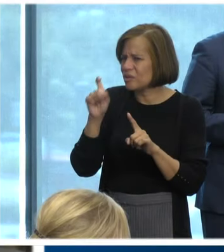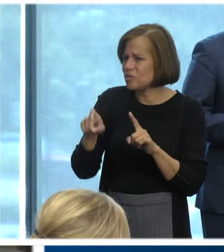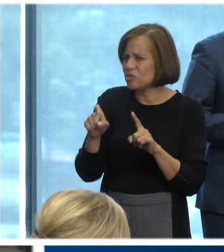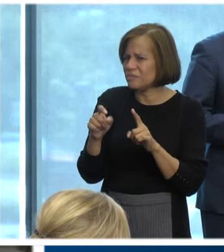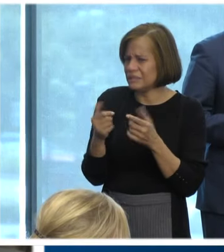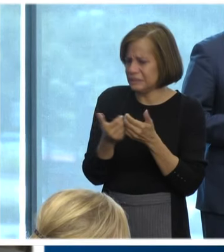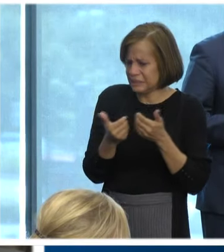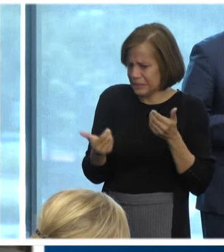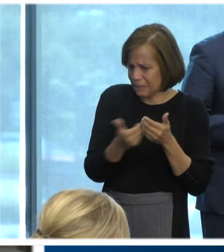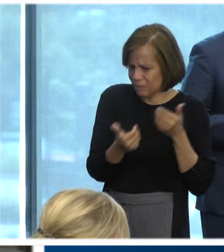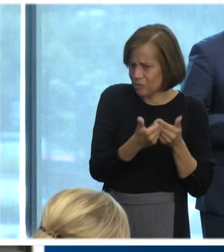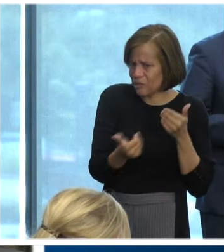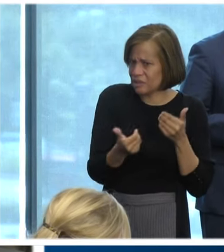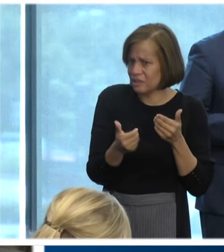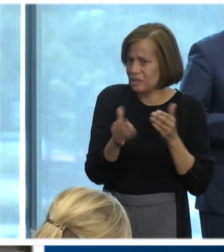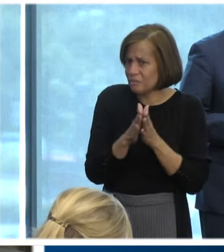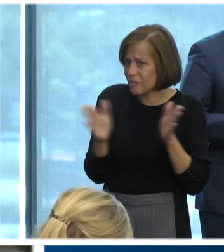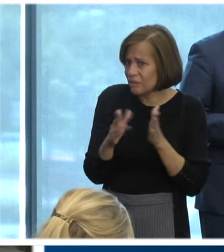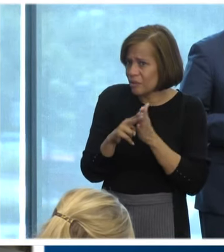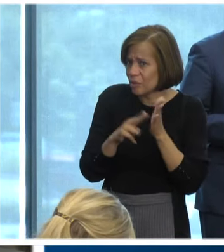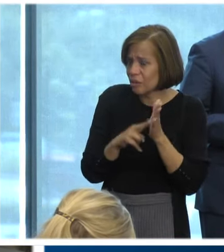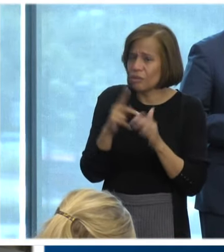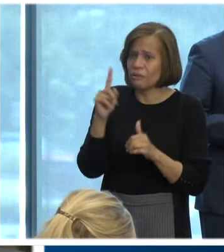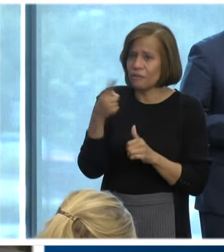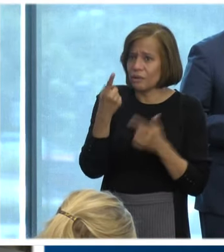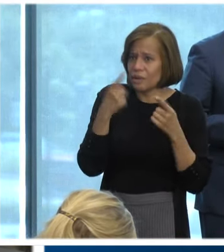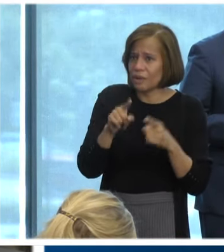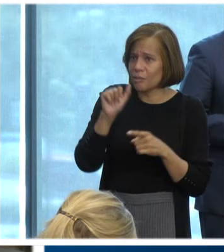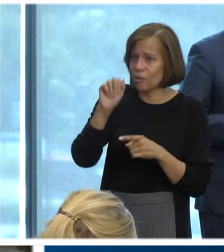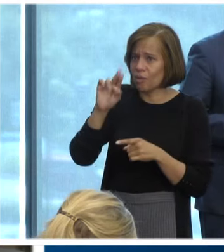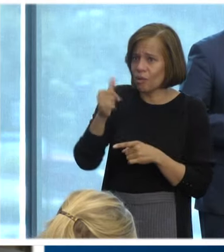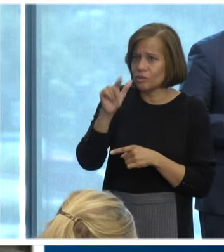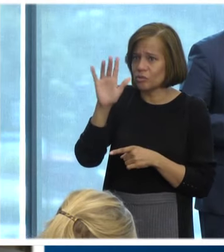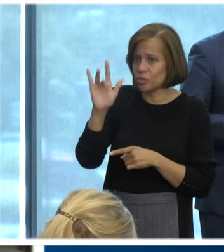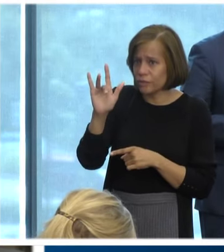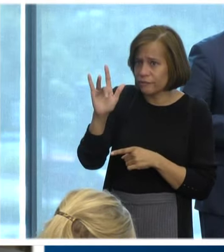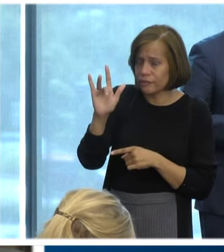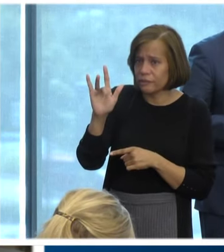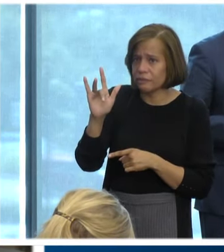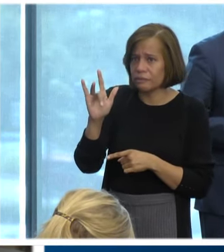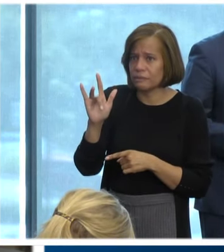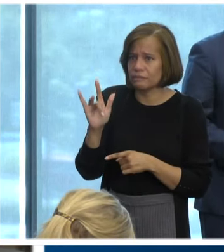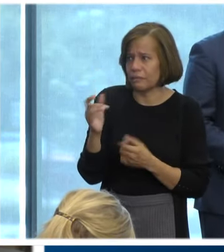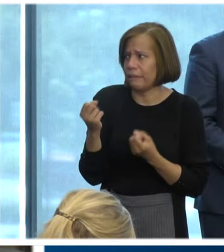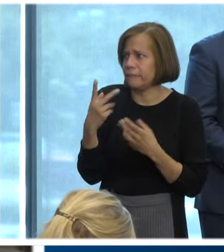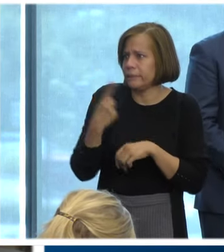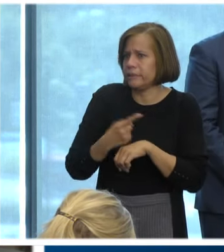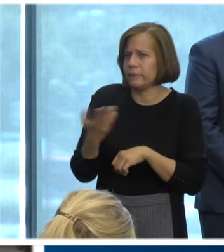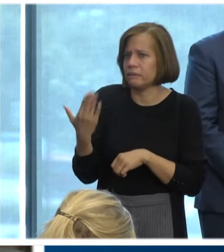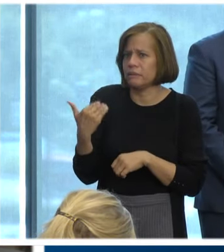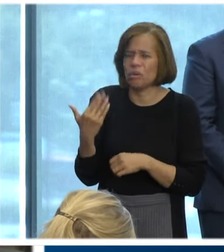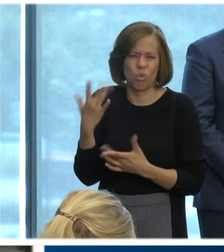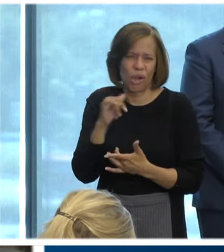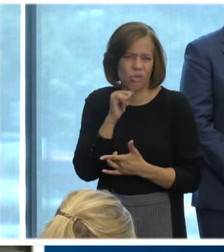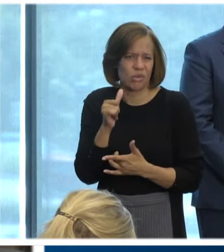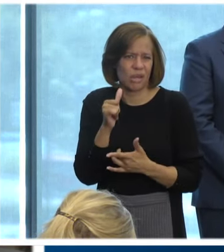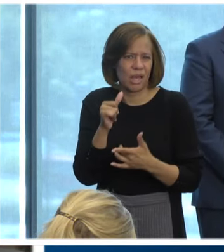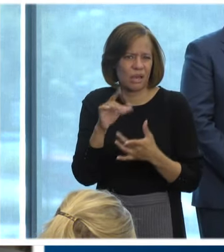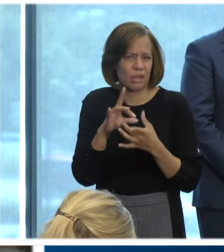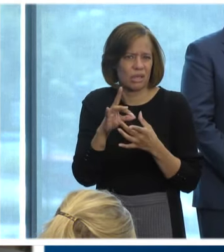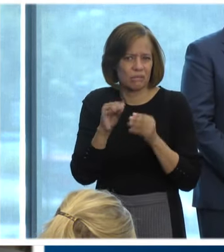public records, each one. The first one was completed August 25th. That was, how many days ago? Why weren't they released